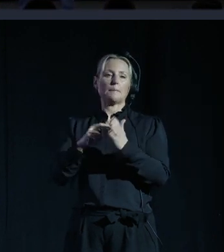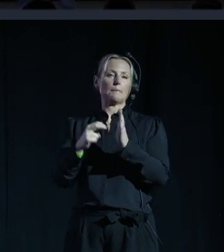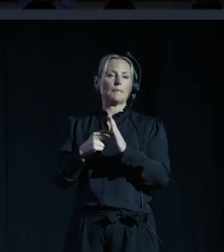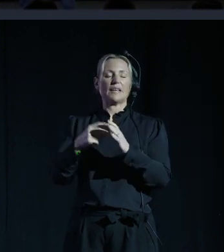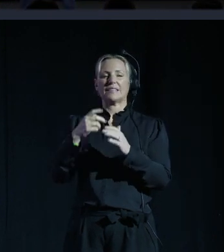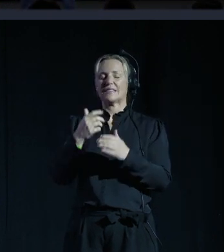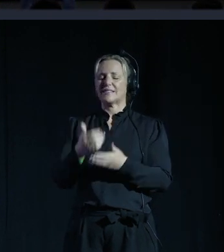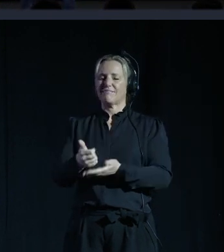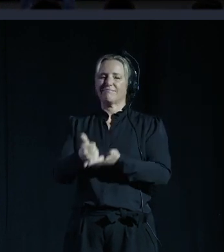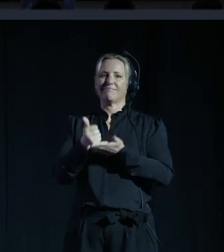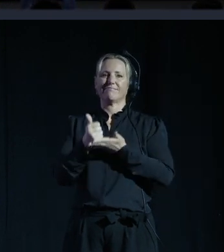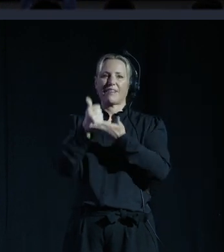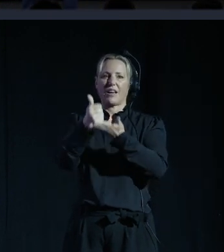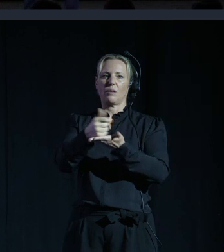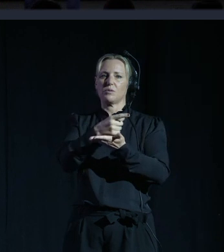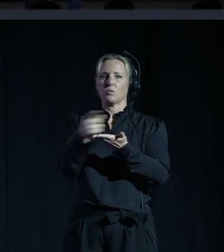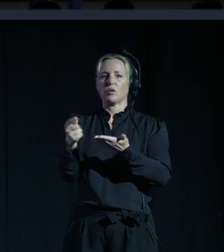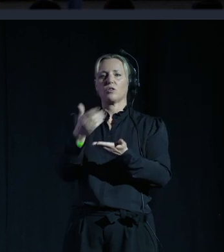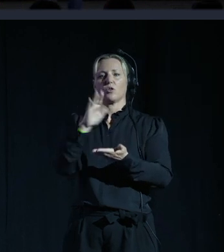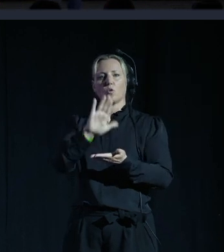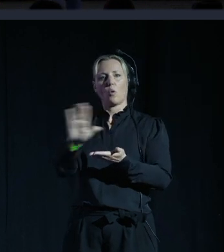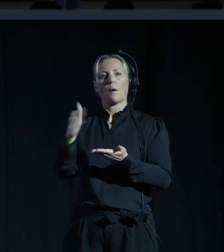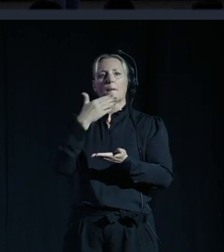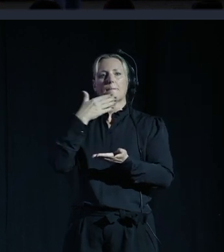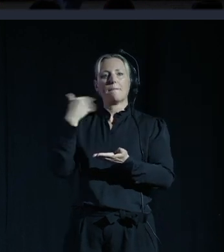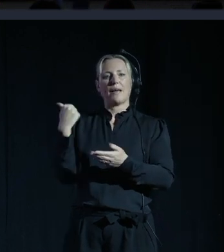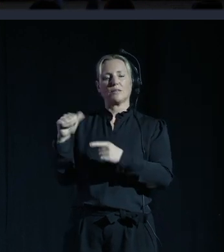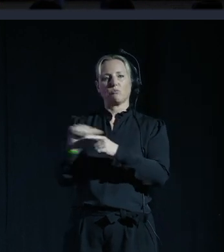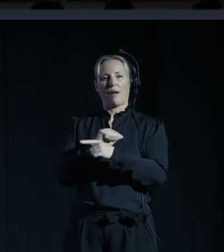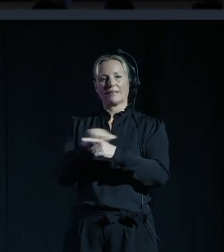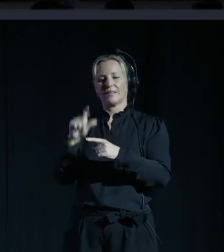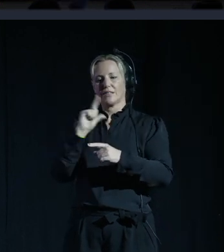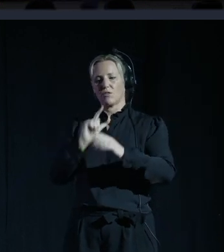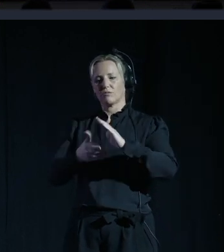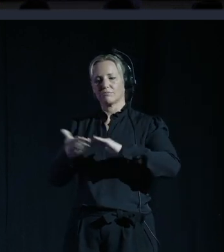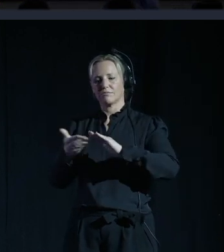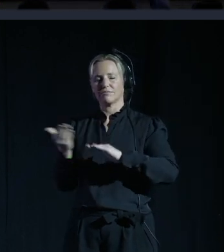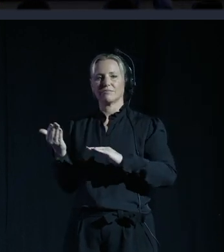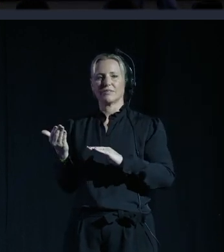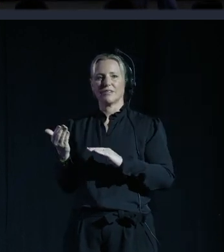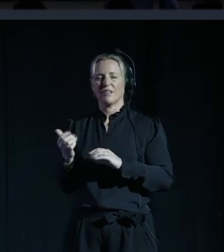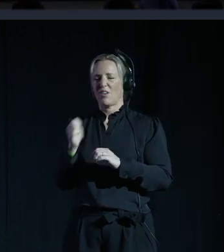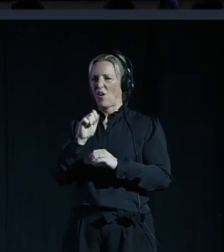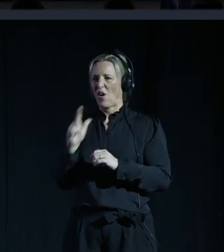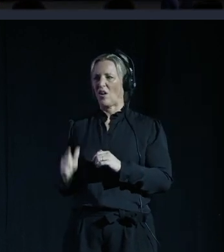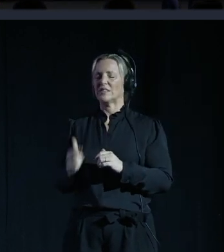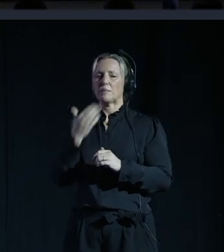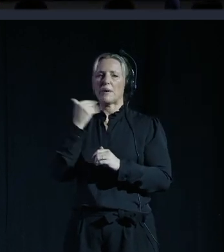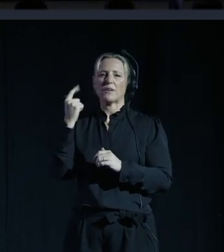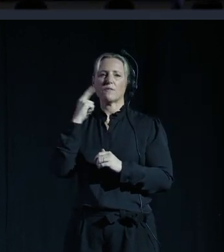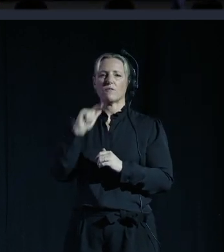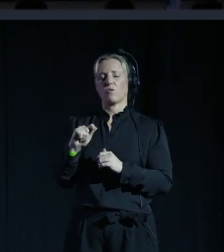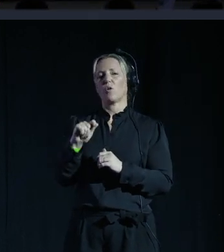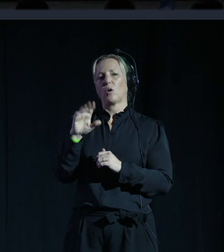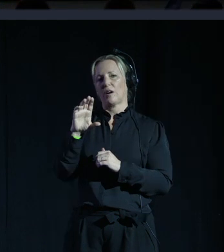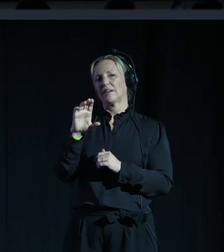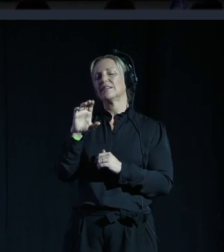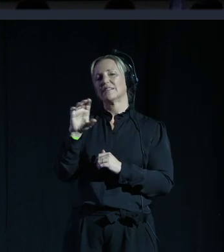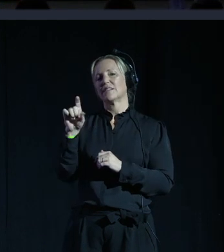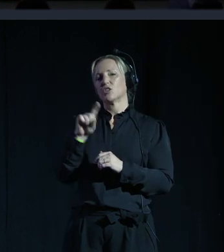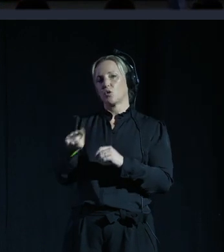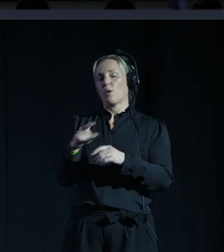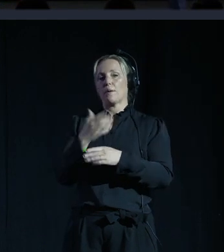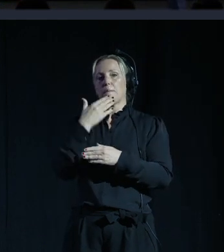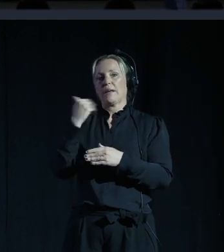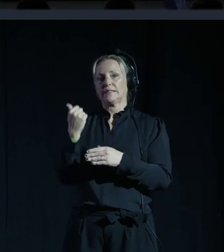all this is built in. These are the types of things that we're making our IDE more approachable, more usable for your users. All